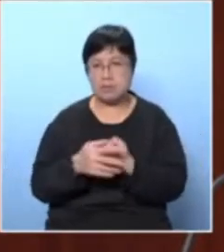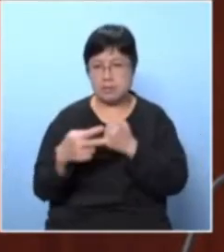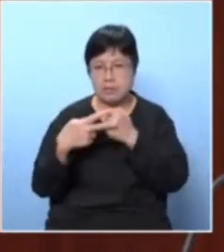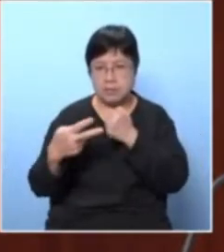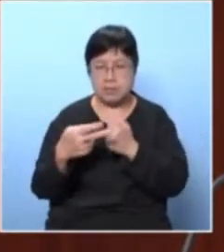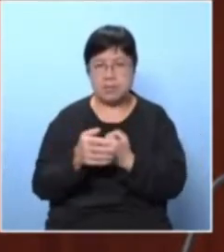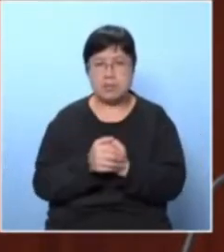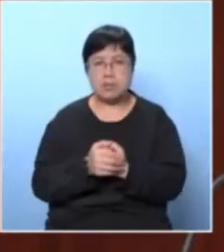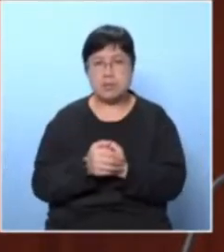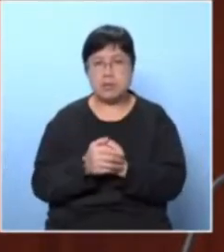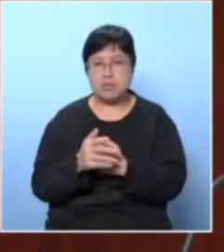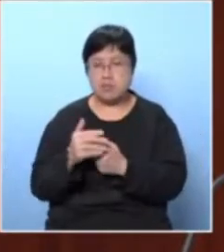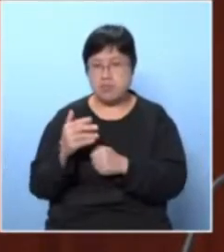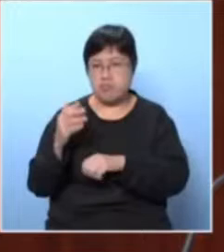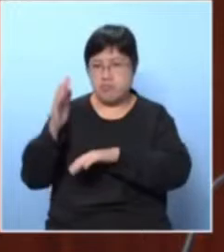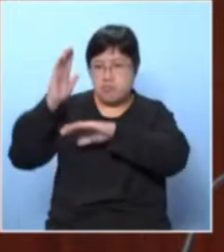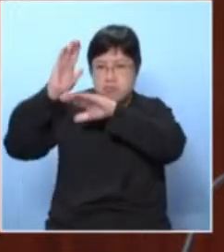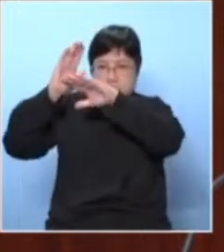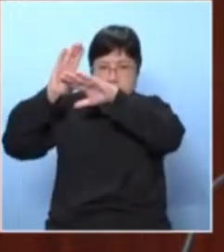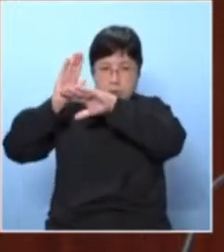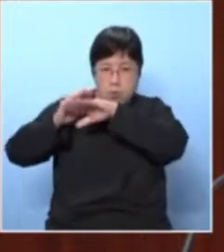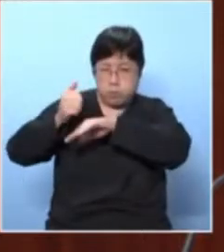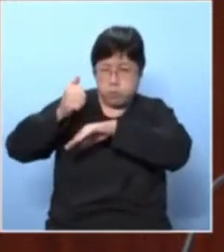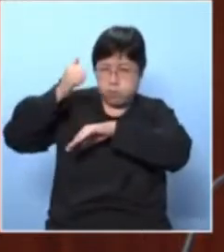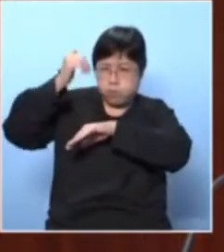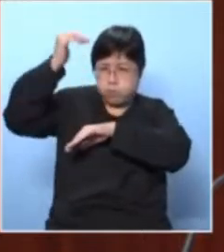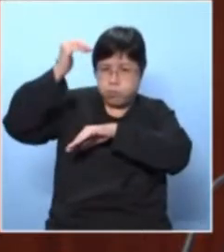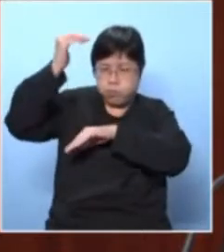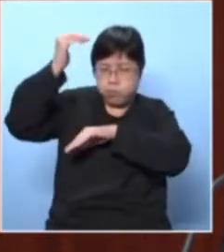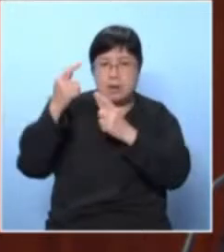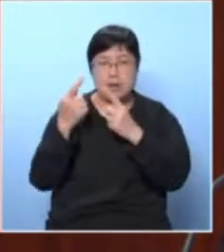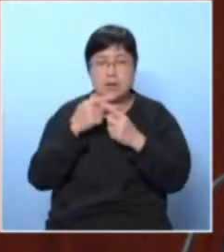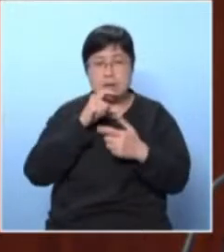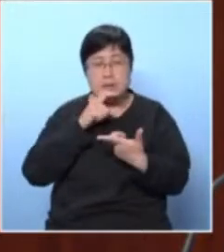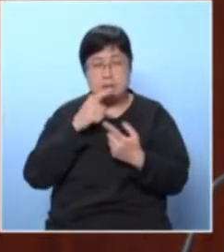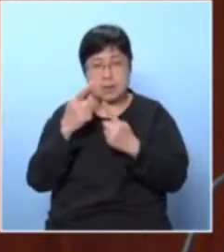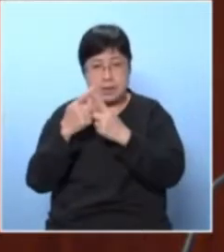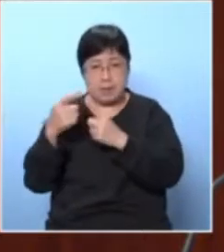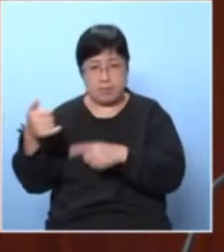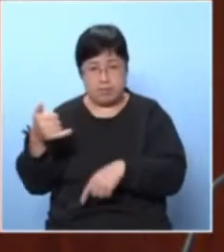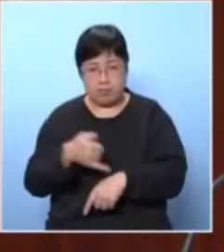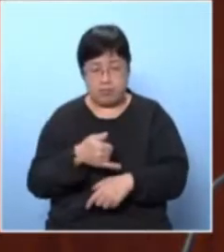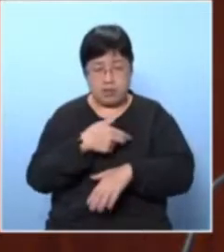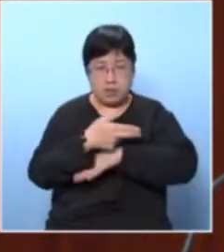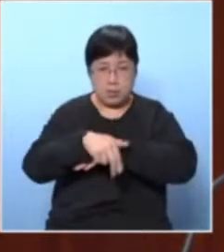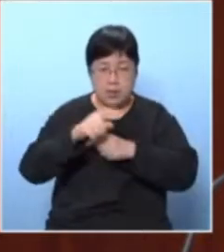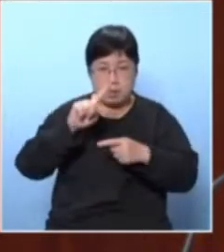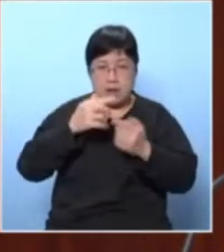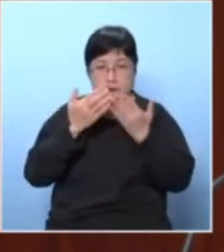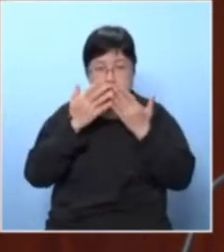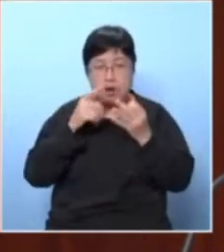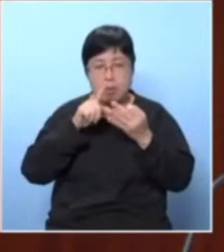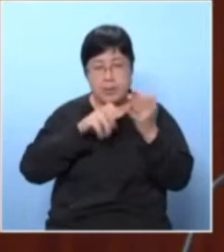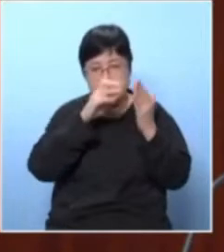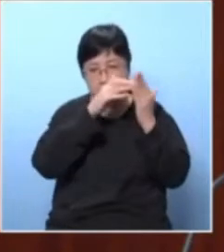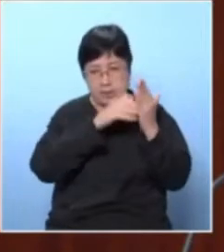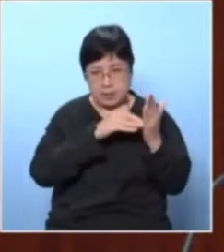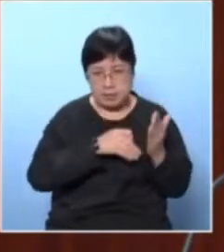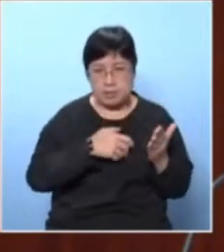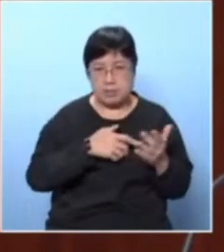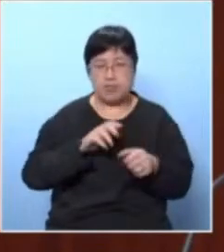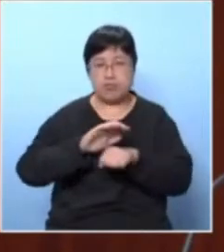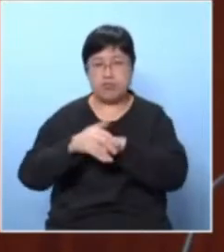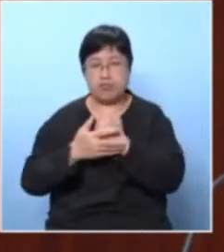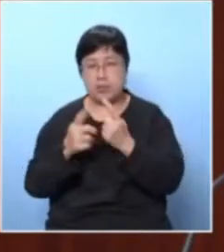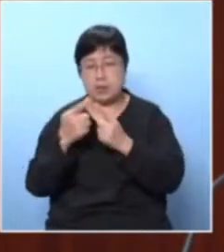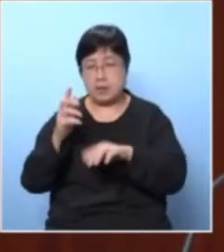2. Expand the coverage of universities under the Top Talent Pass scheme. To expand the network for attracting